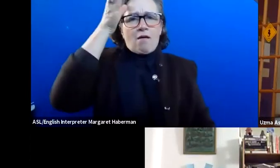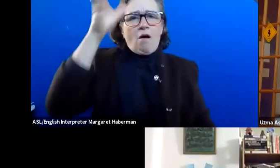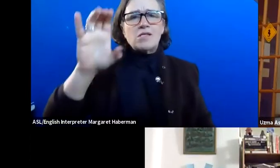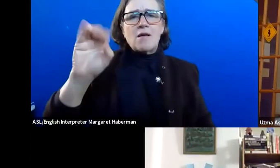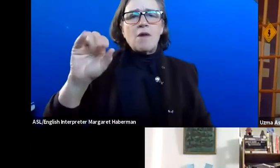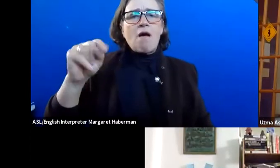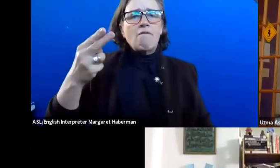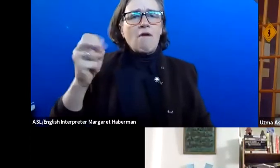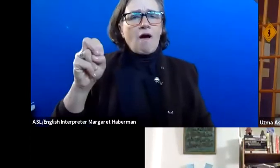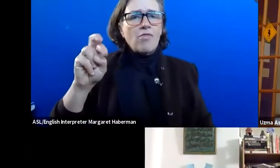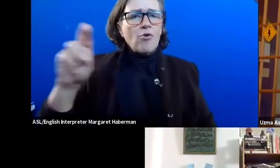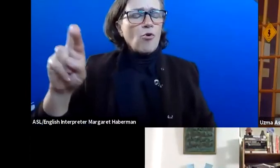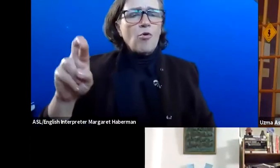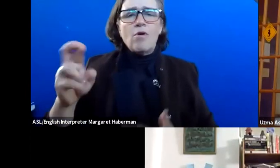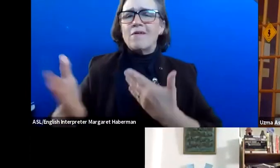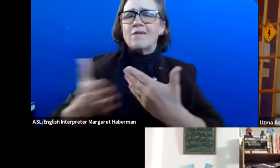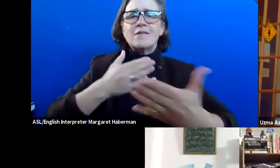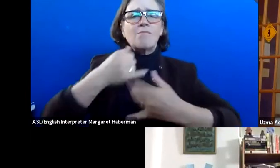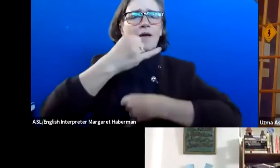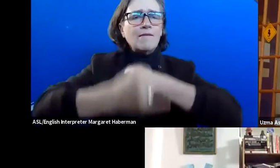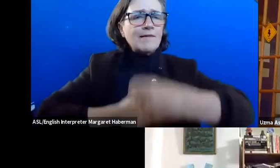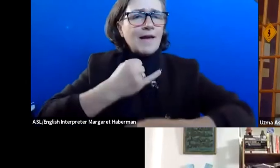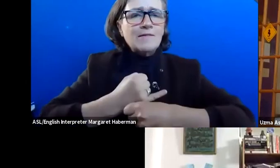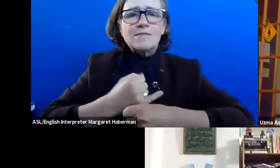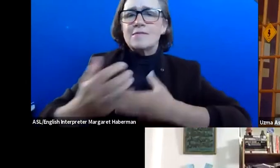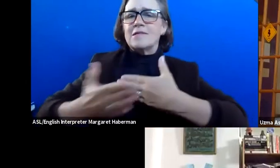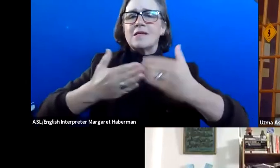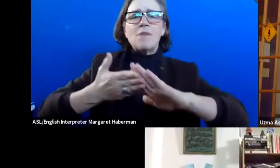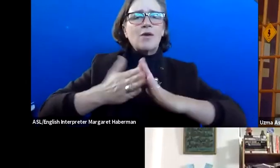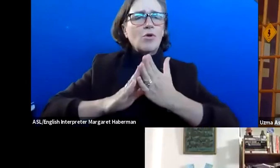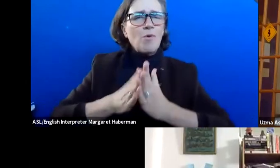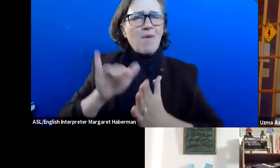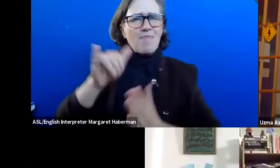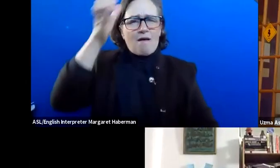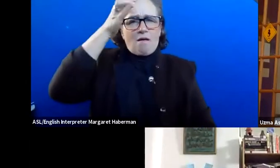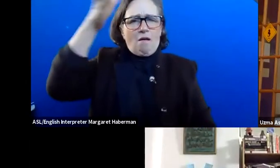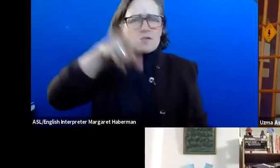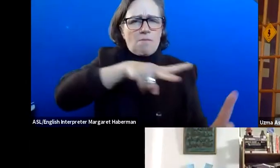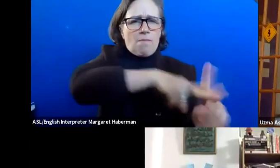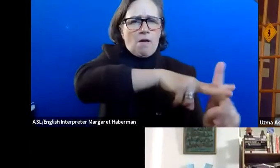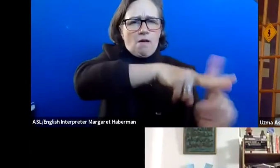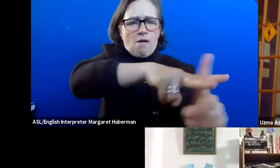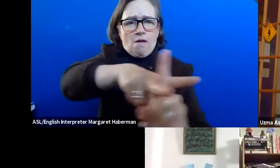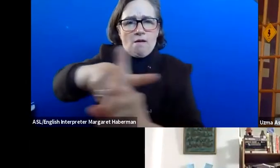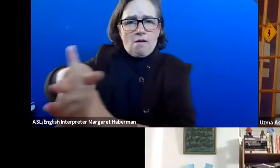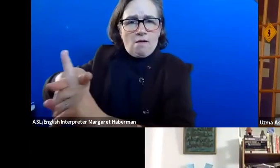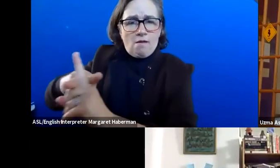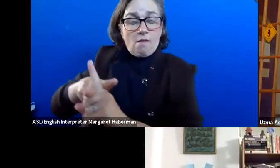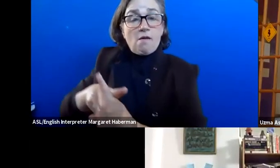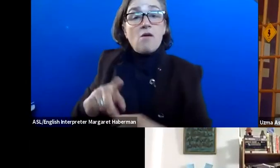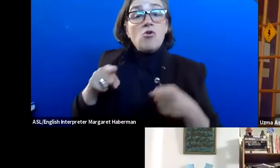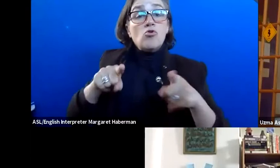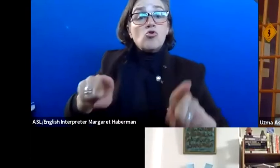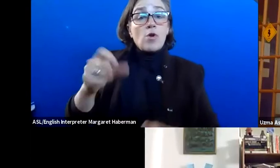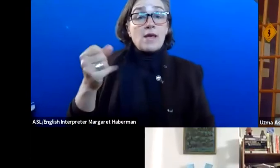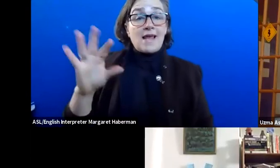across communities, across nationalities. But that day I was also thinking of him because of what he said in the